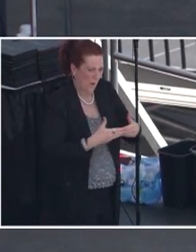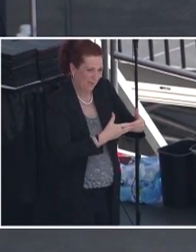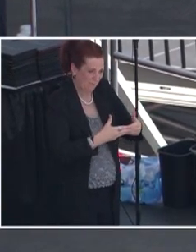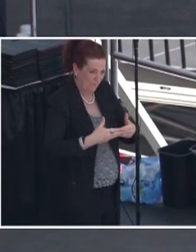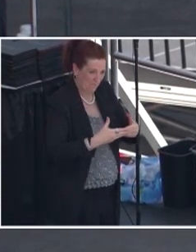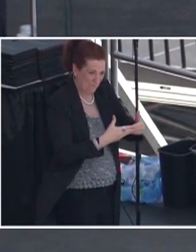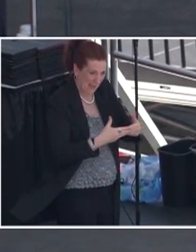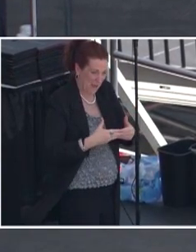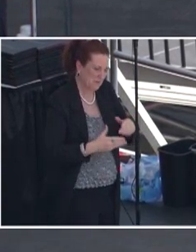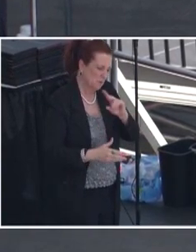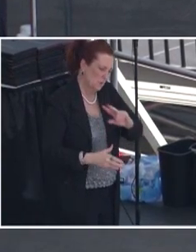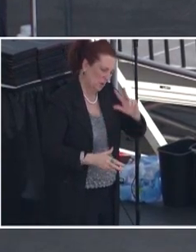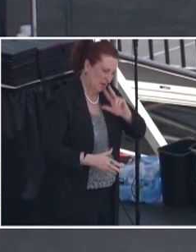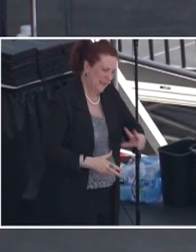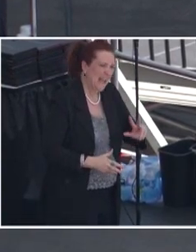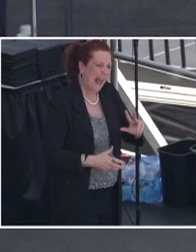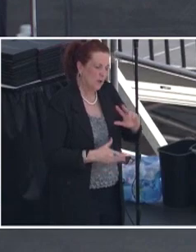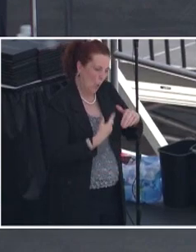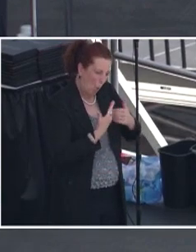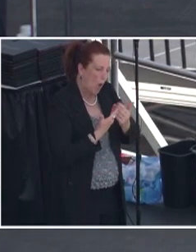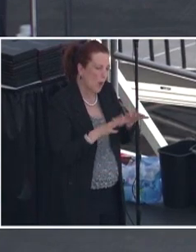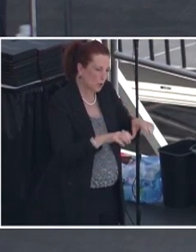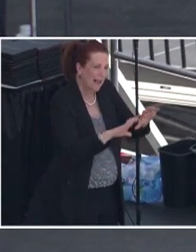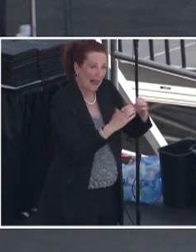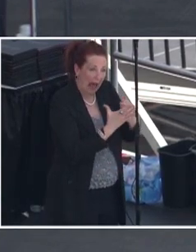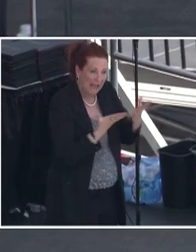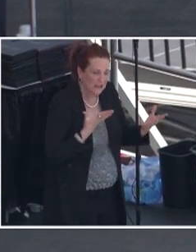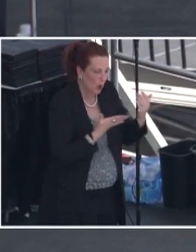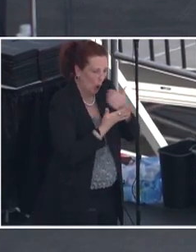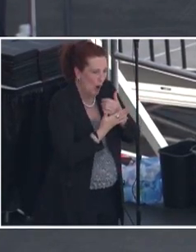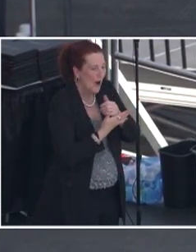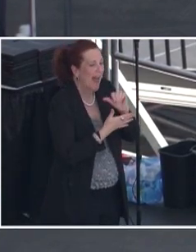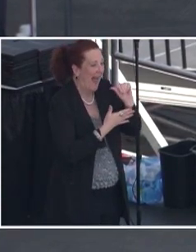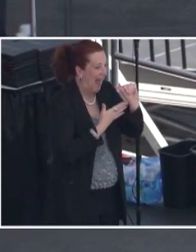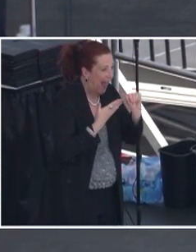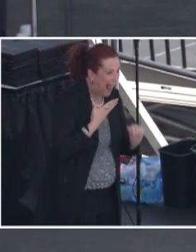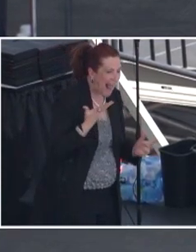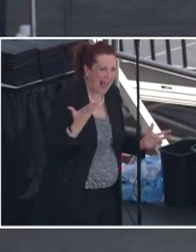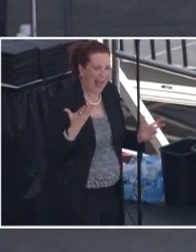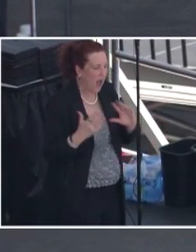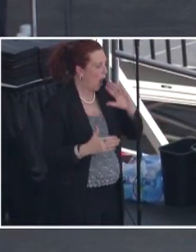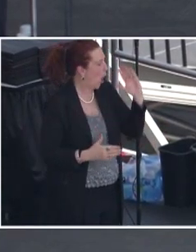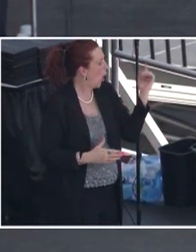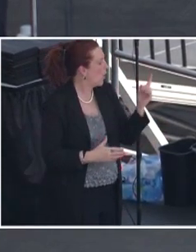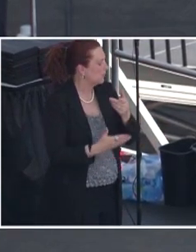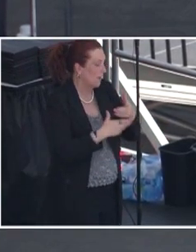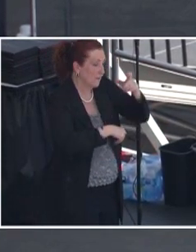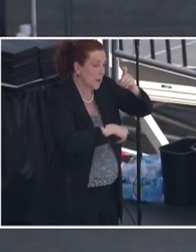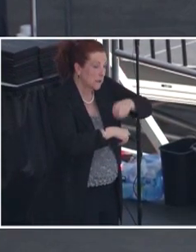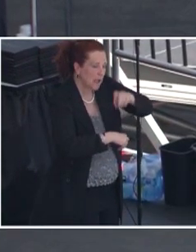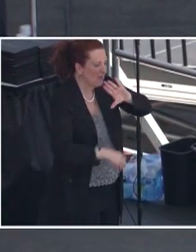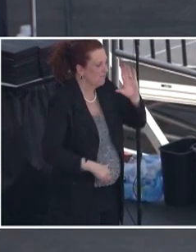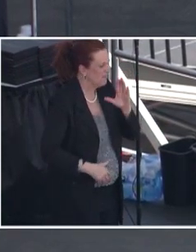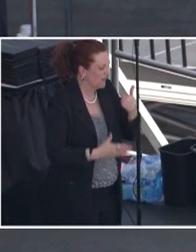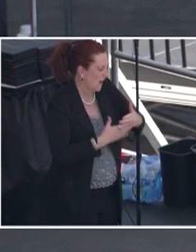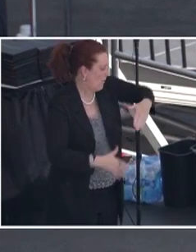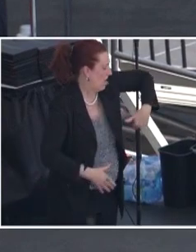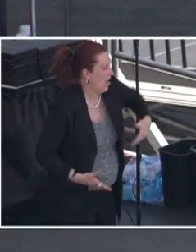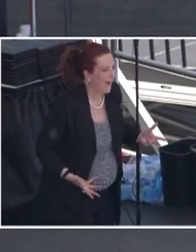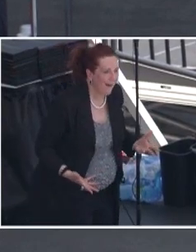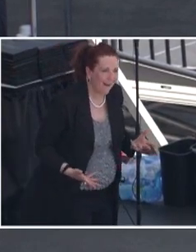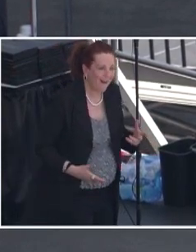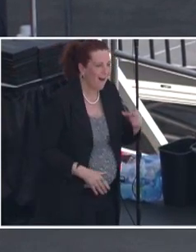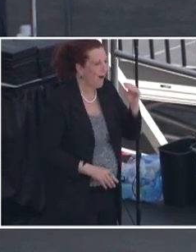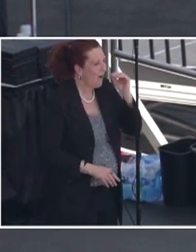an A. I never missed a class, I was never late for class, and all my assignments were completed